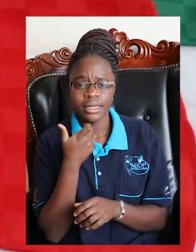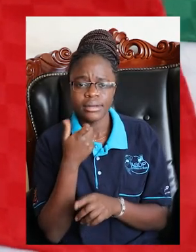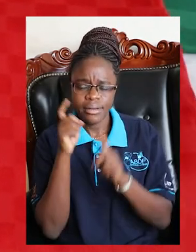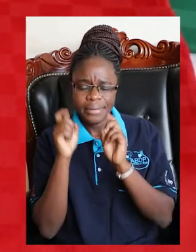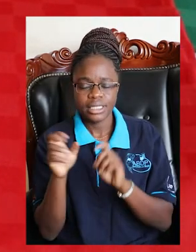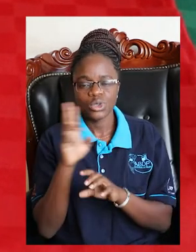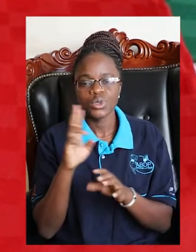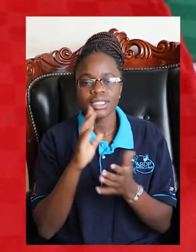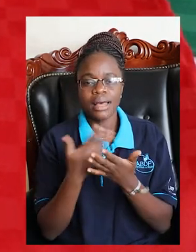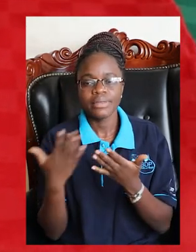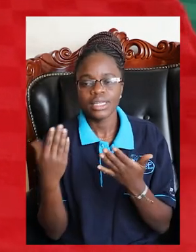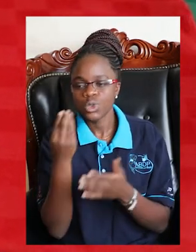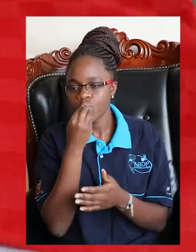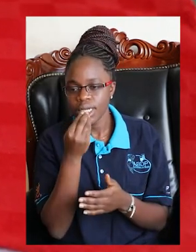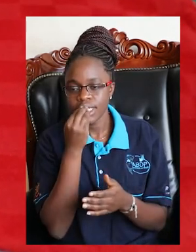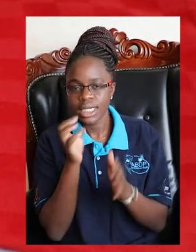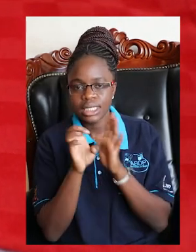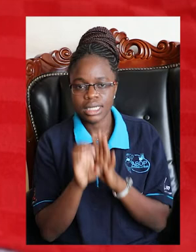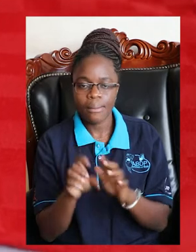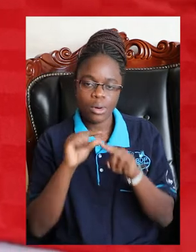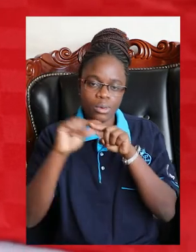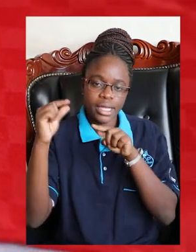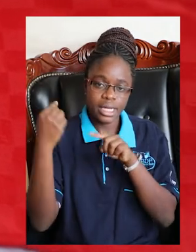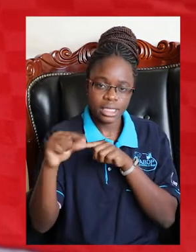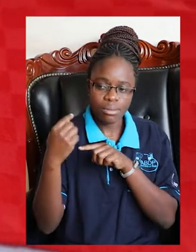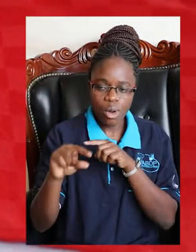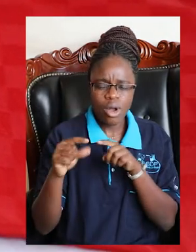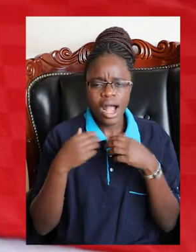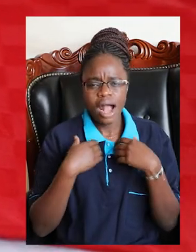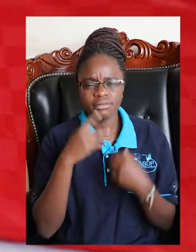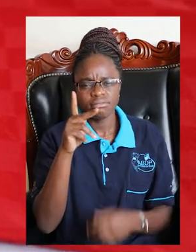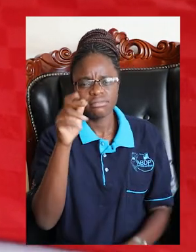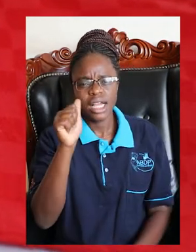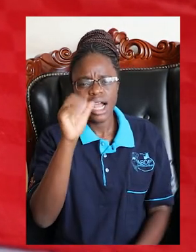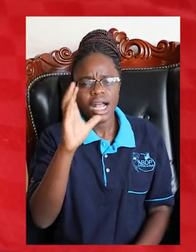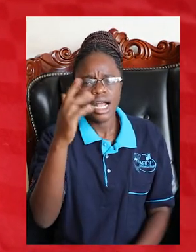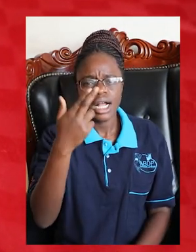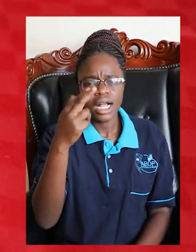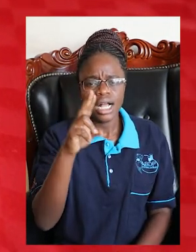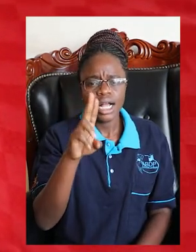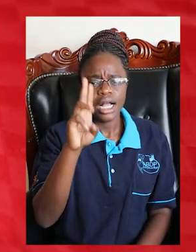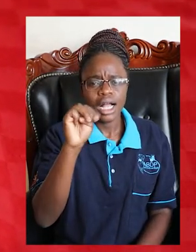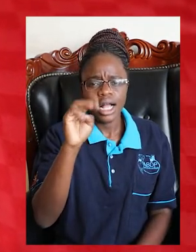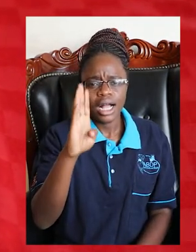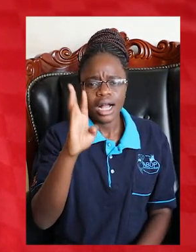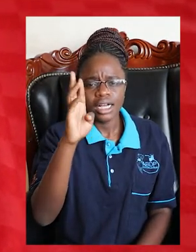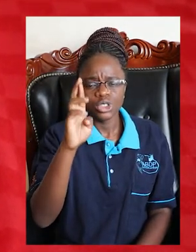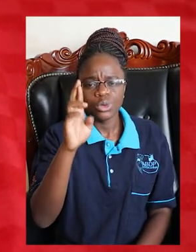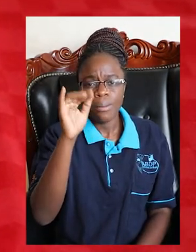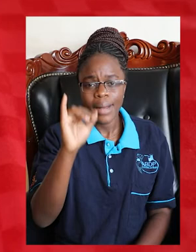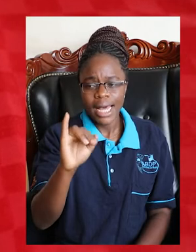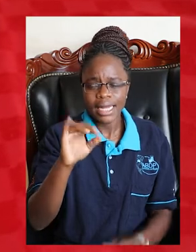will easily eat with it. It can be even a vegetable, but for today, as we've served it with kachumbari, the way most of us like eating